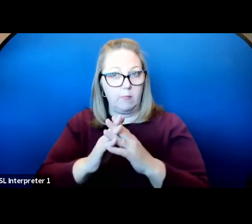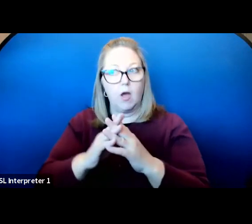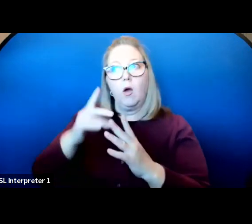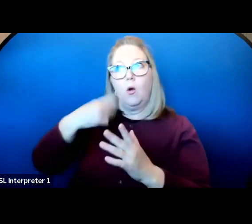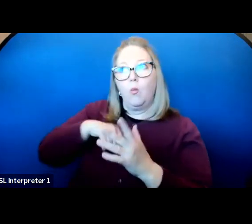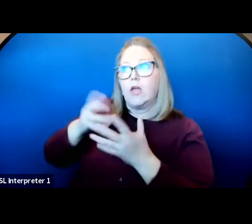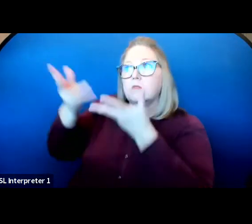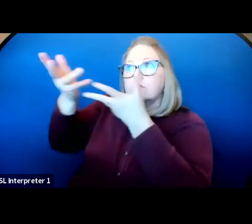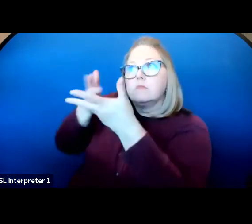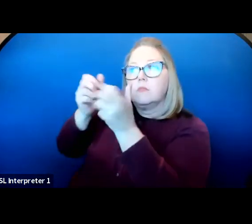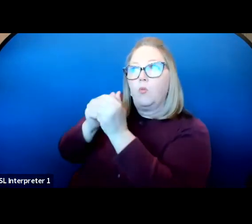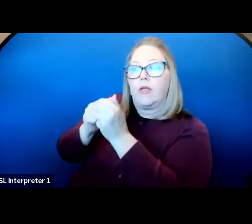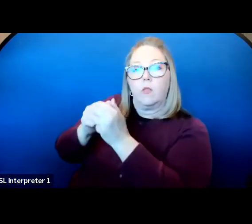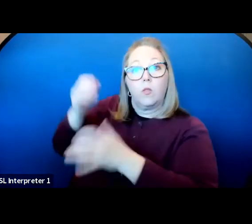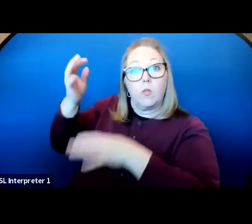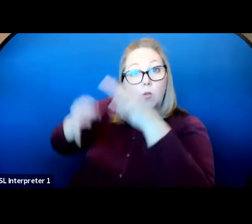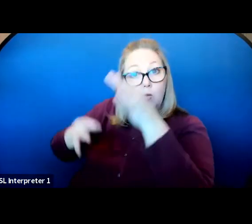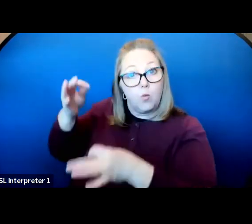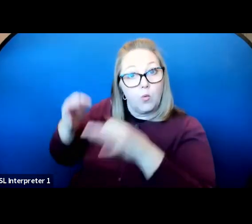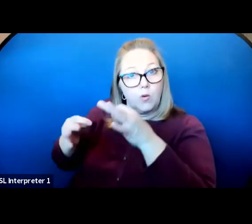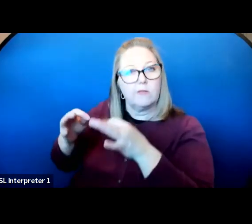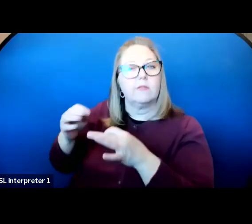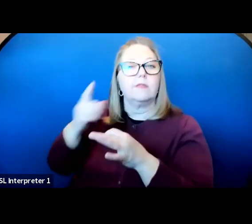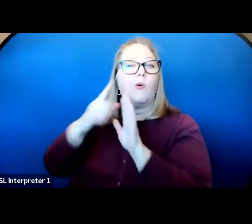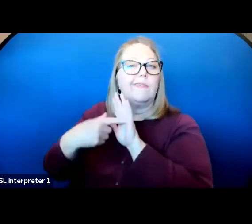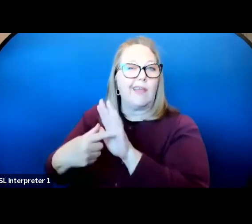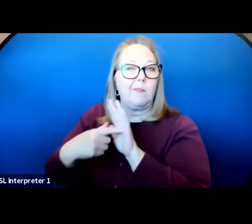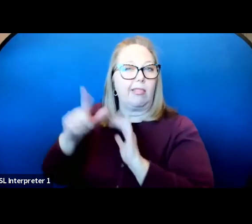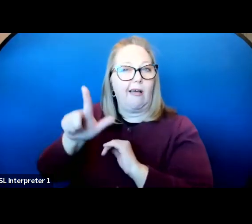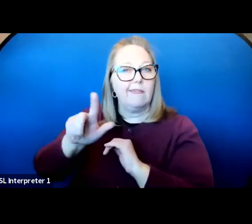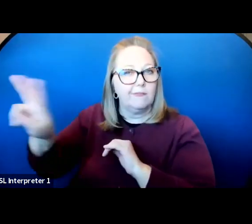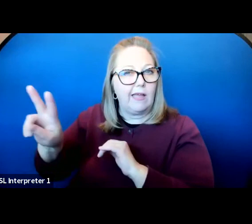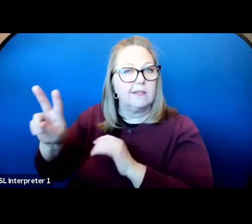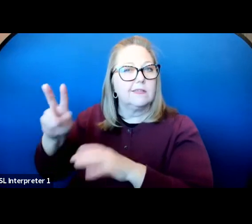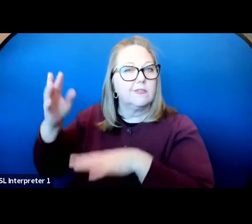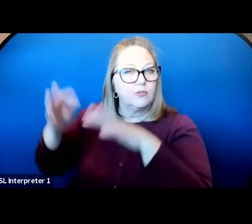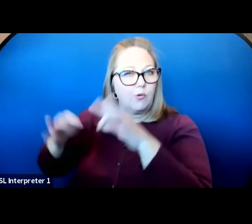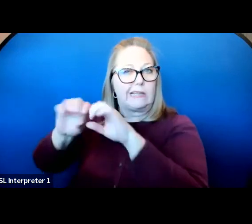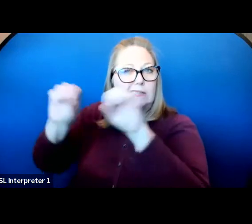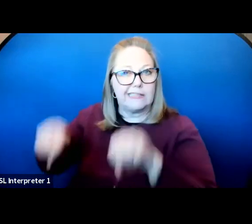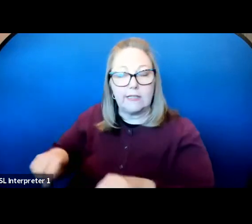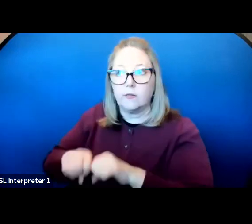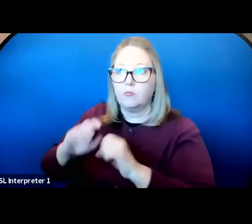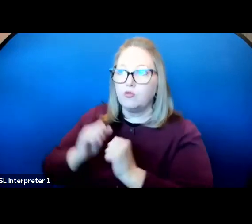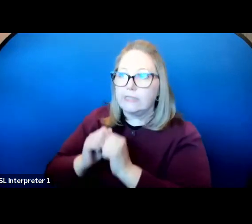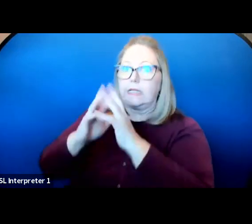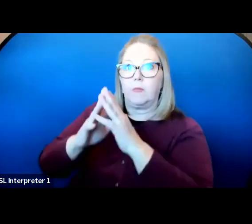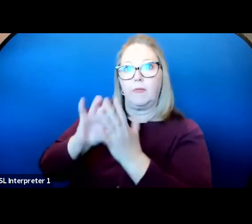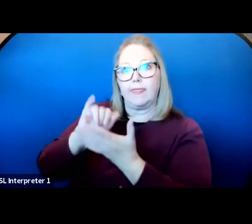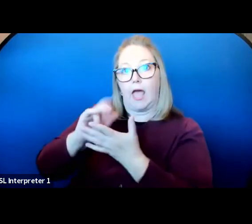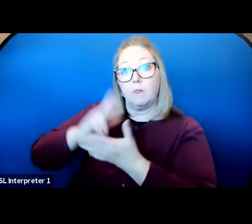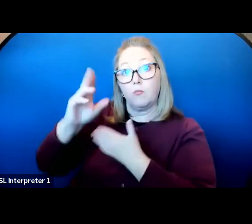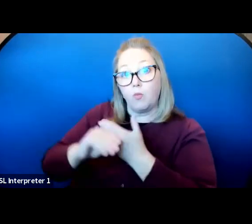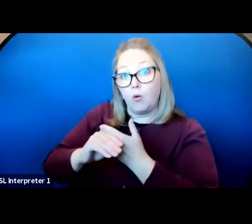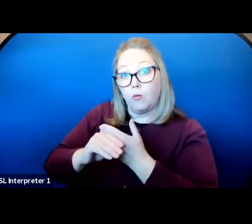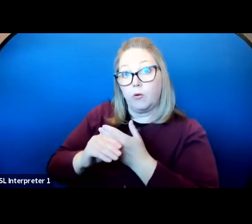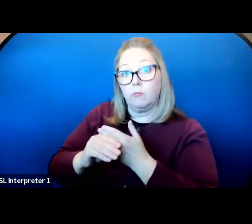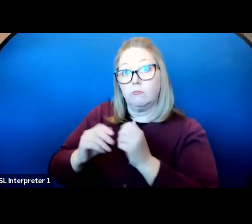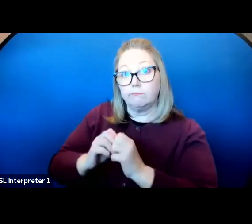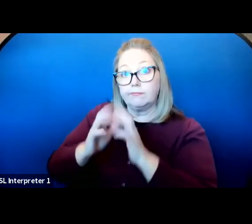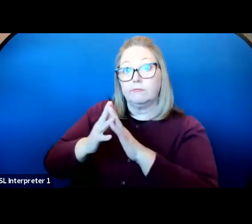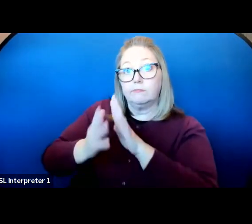with the Las Vegas Justice Court, but with all the courts in the state of Nevada to implement that program effectively and